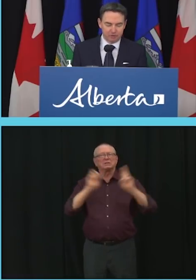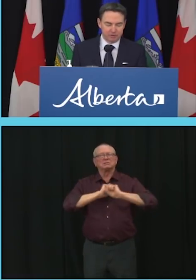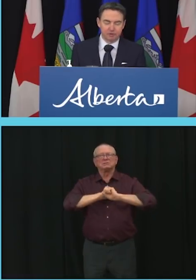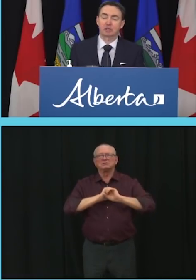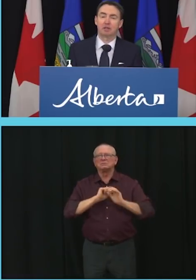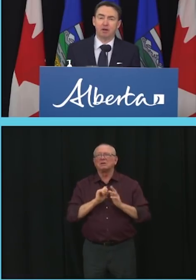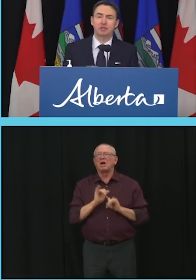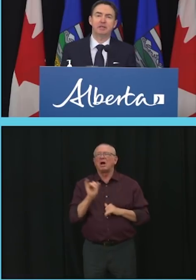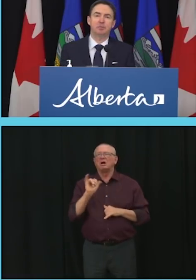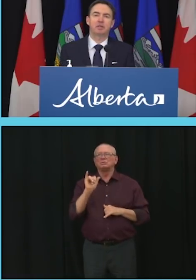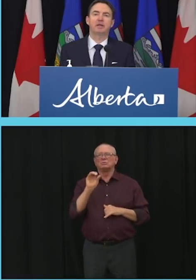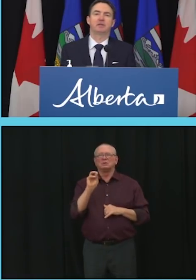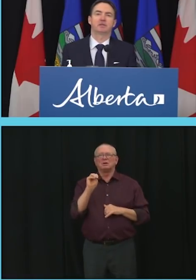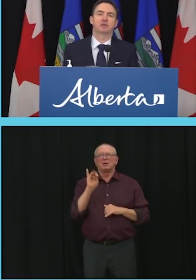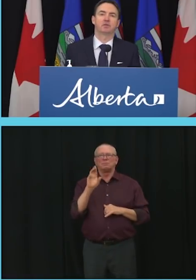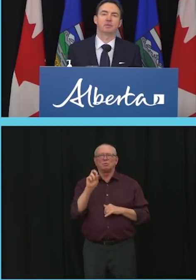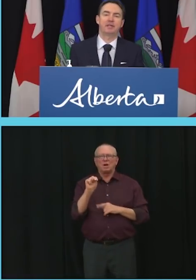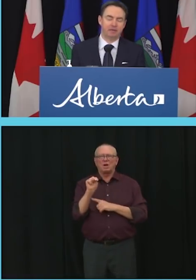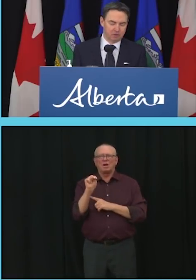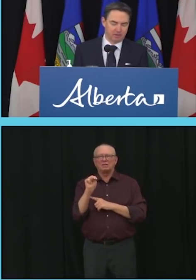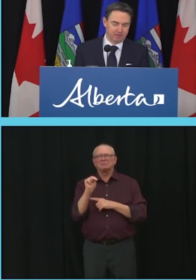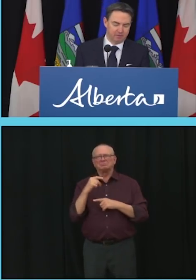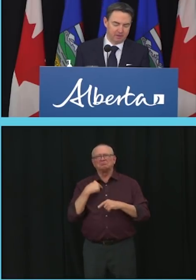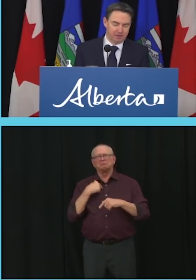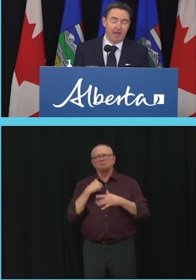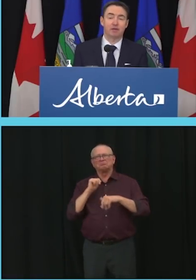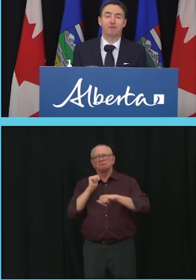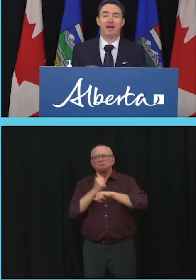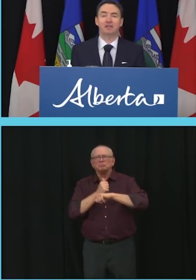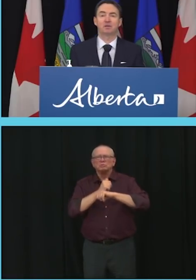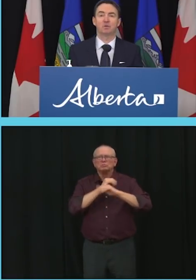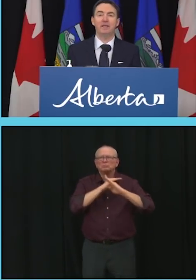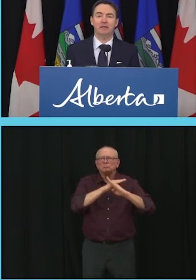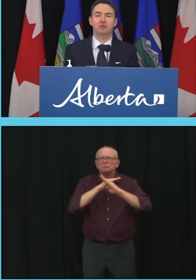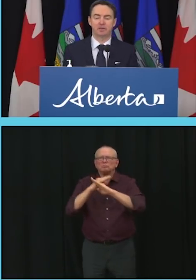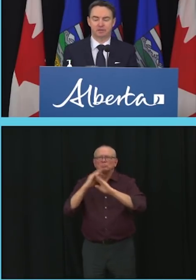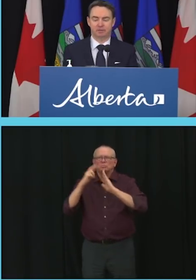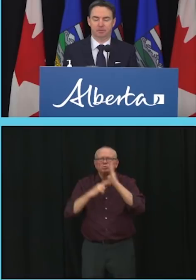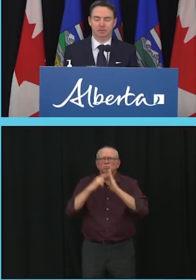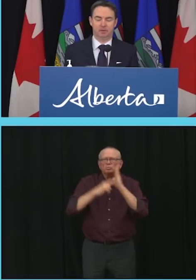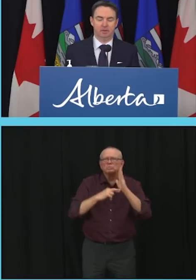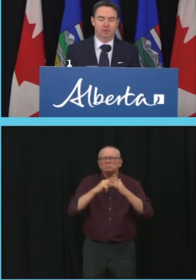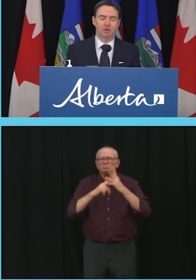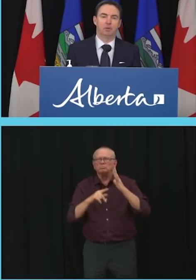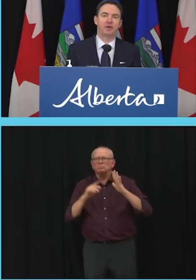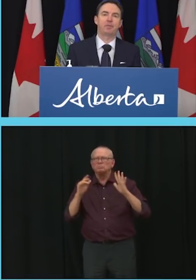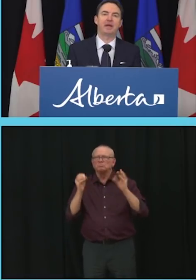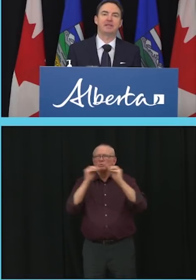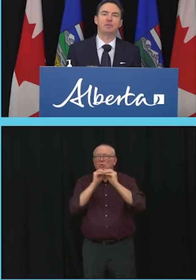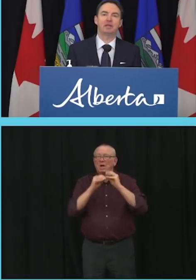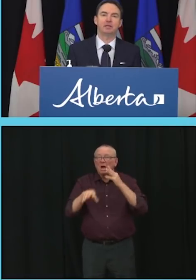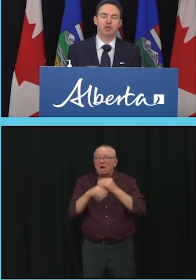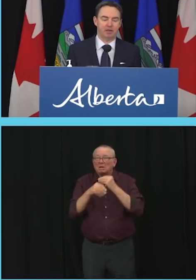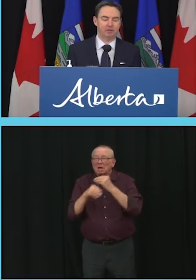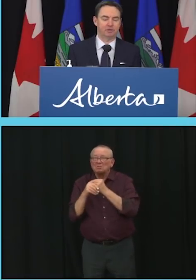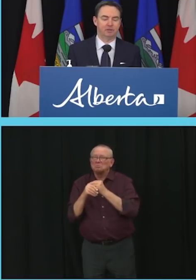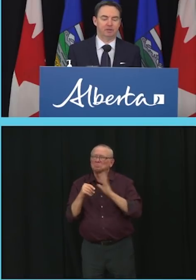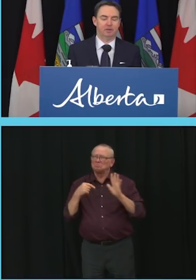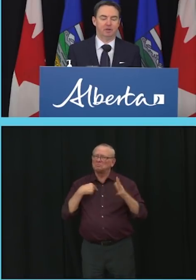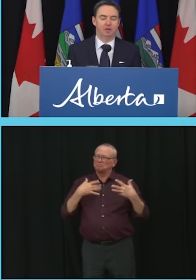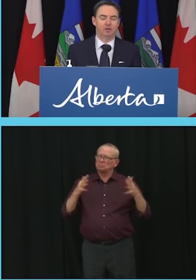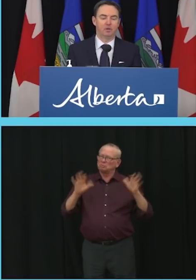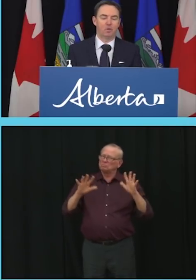kept restrictions largely in place from the Delta wave, and in fact, we increased them. But the pandemic